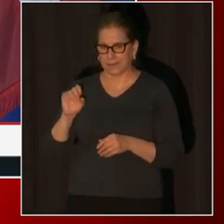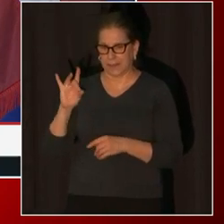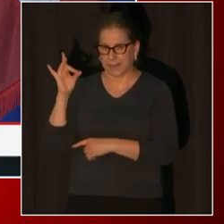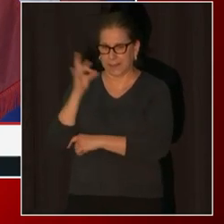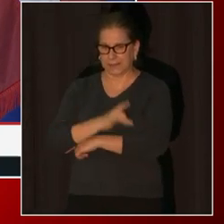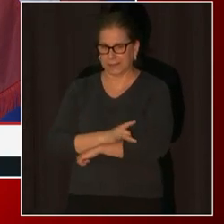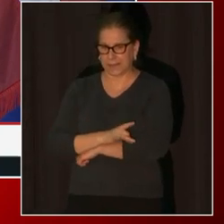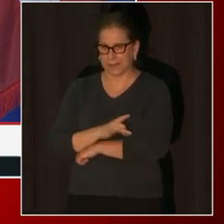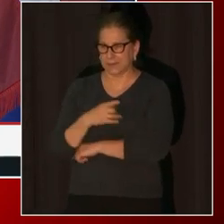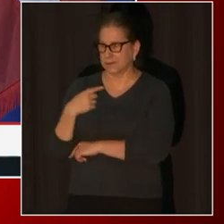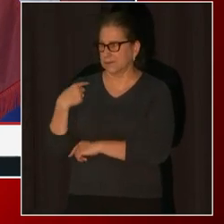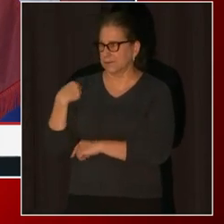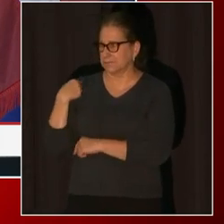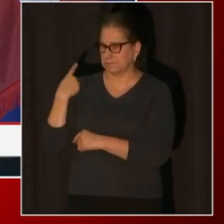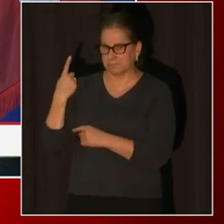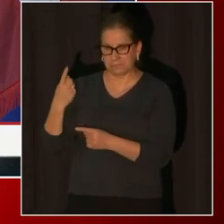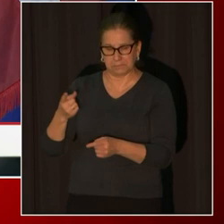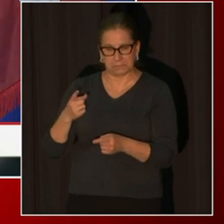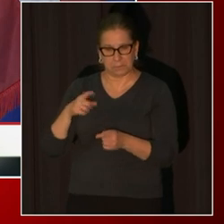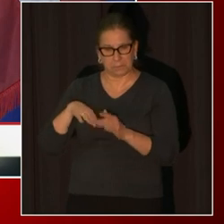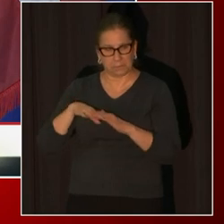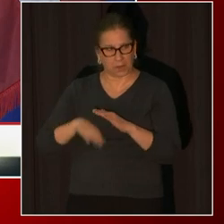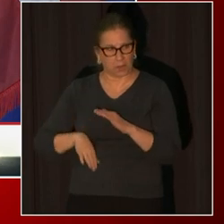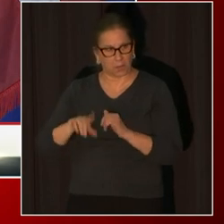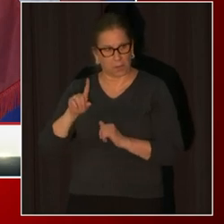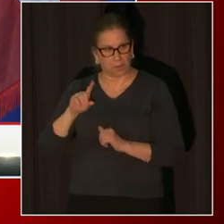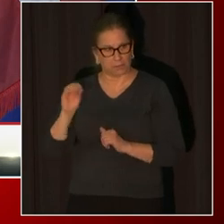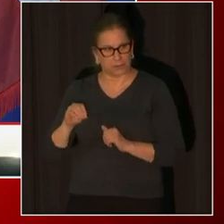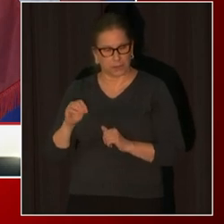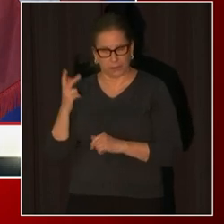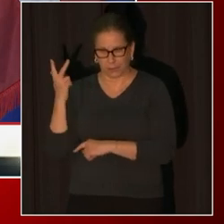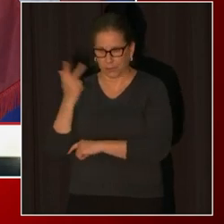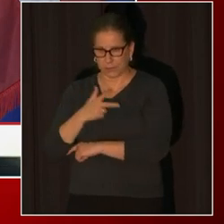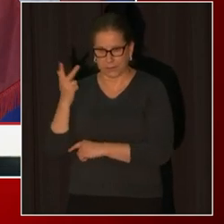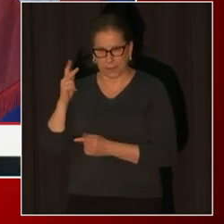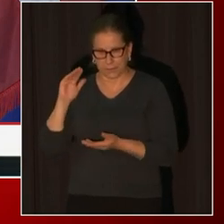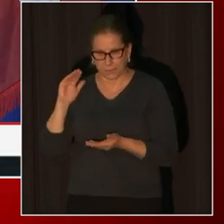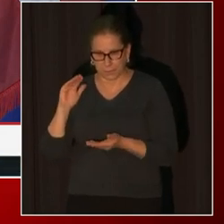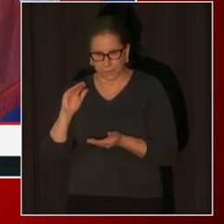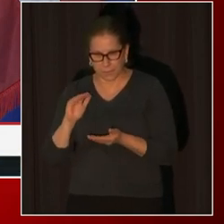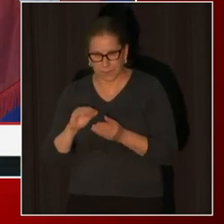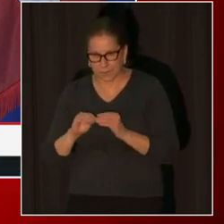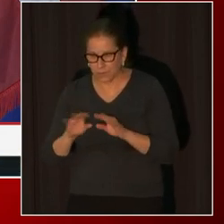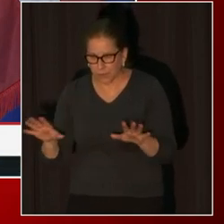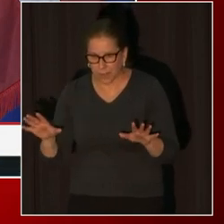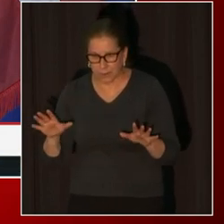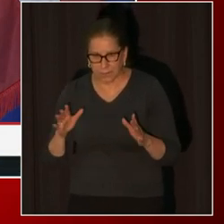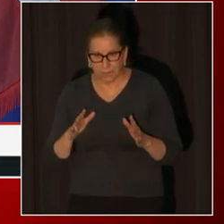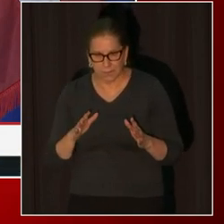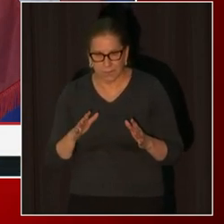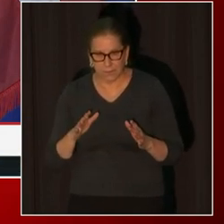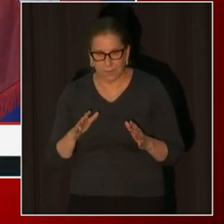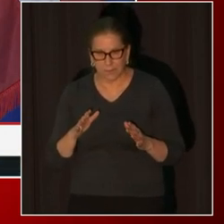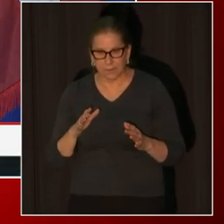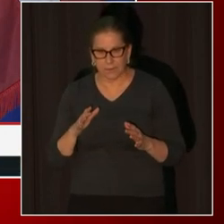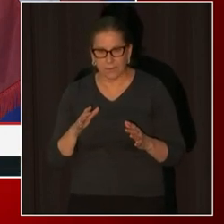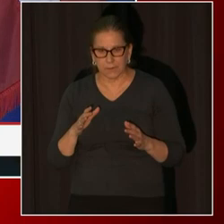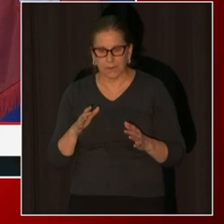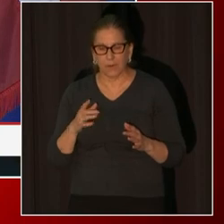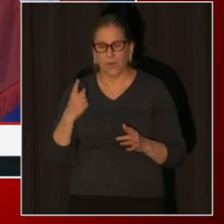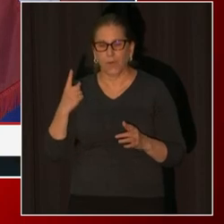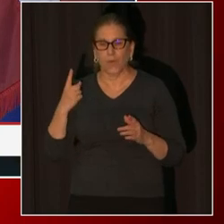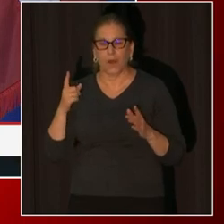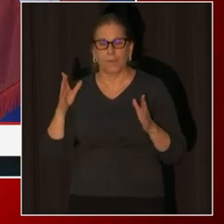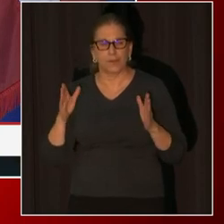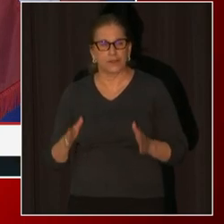for greater than 3 days. And we continue to have our hospital usage